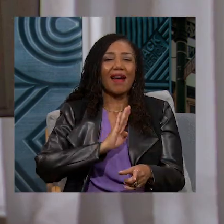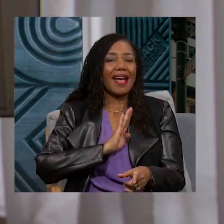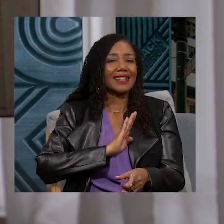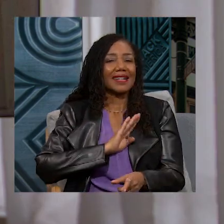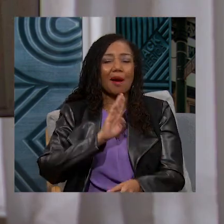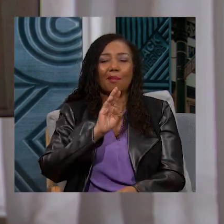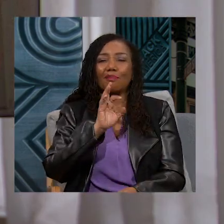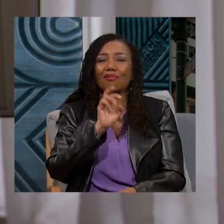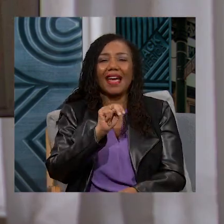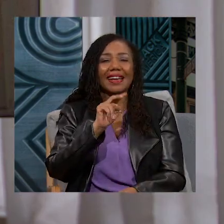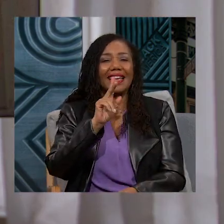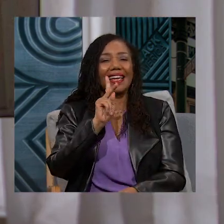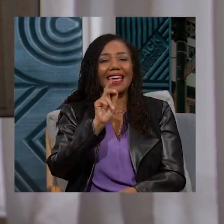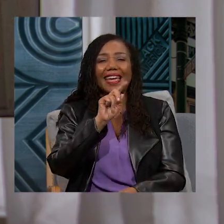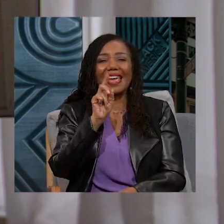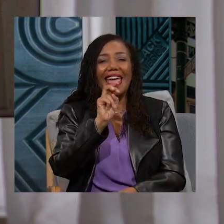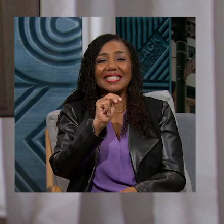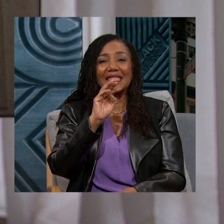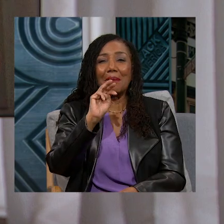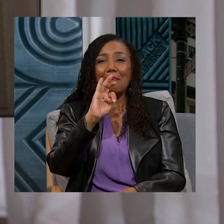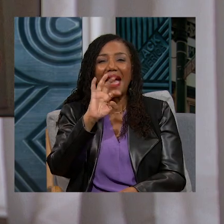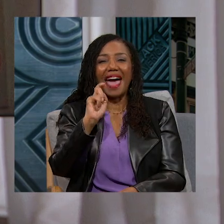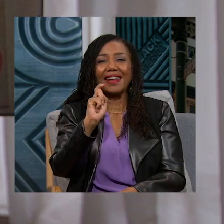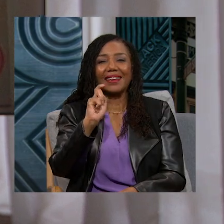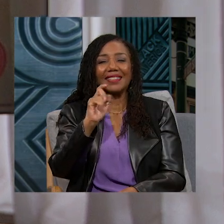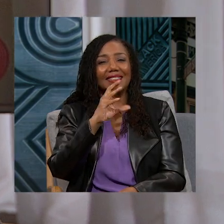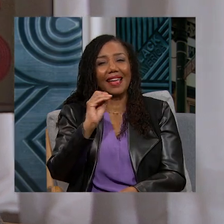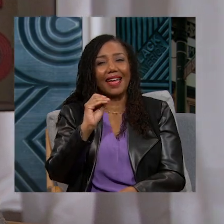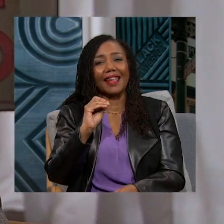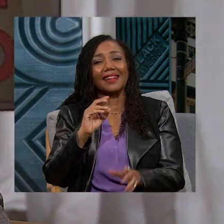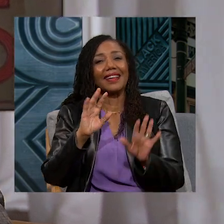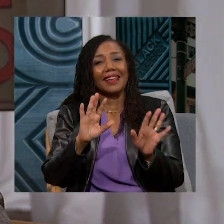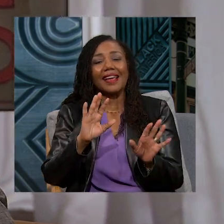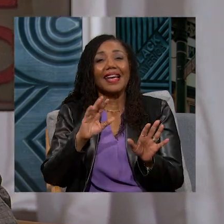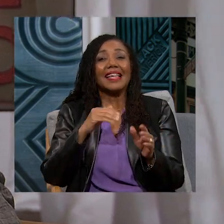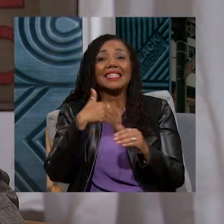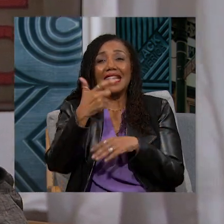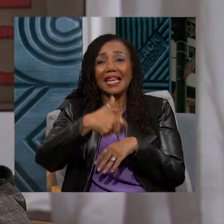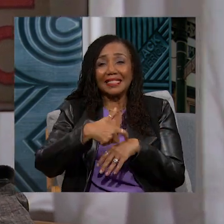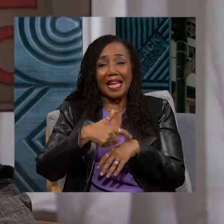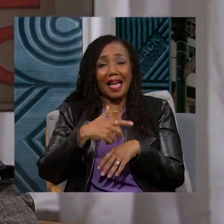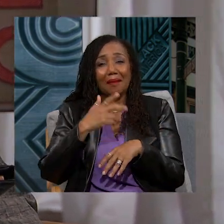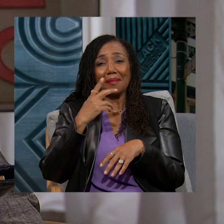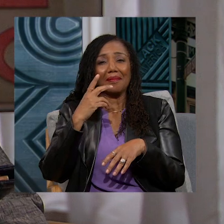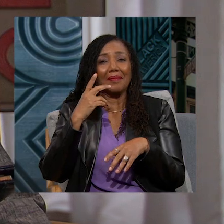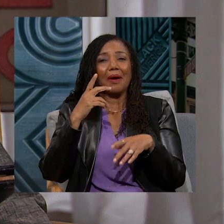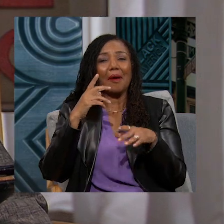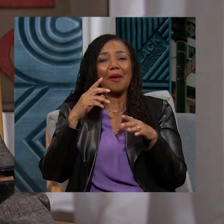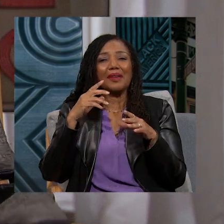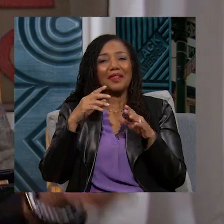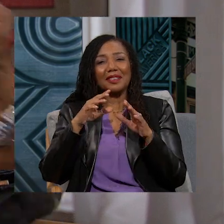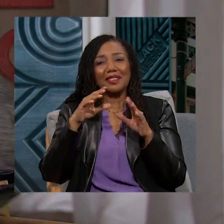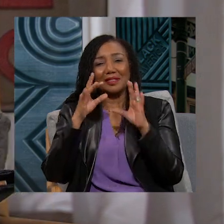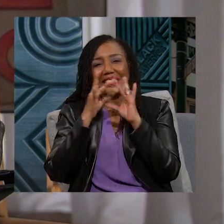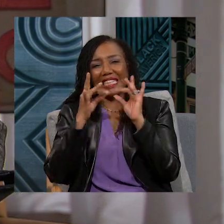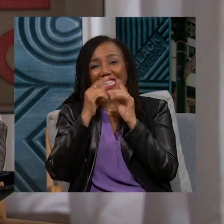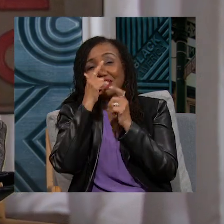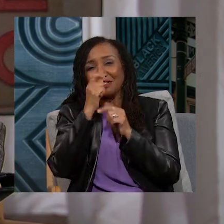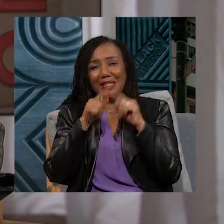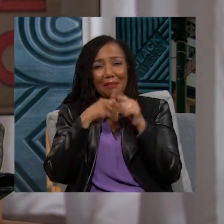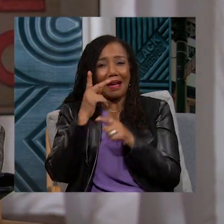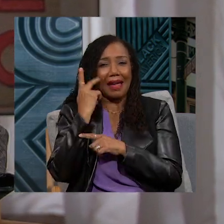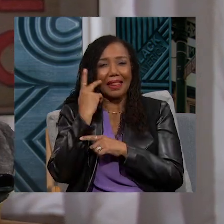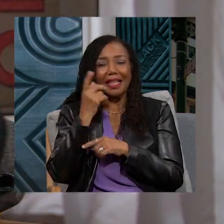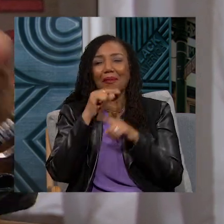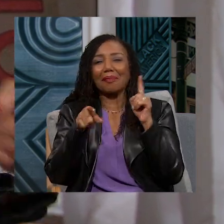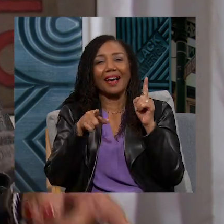Brandon Kazen-Maddox, thank you, and Kathleen. I'm sorry, the next time we will get your backstory. It's very,